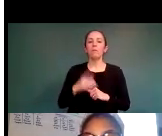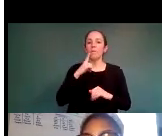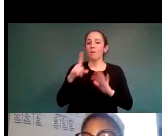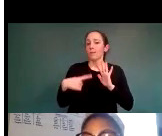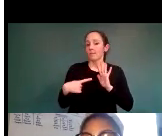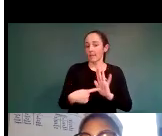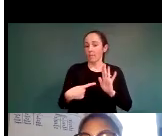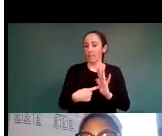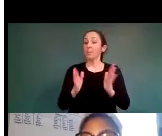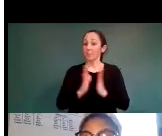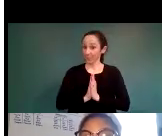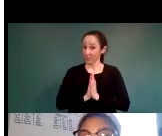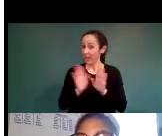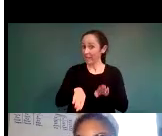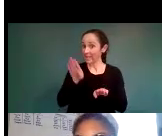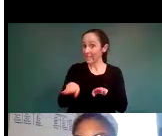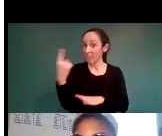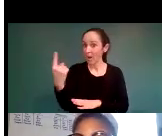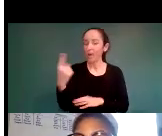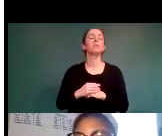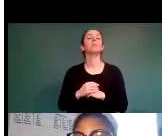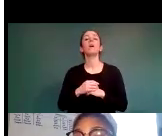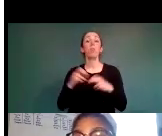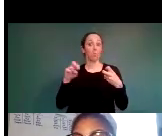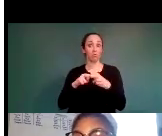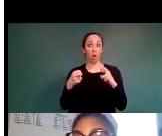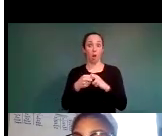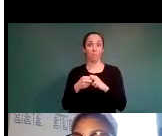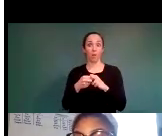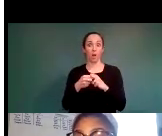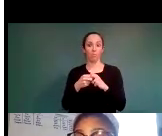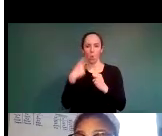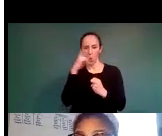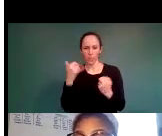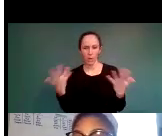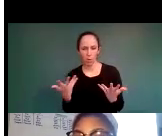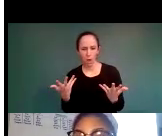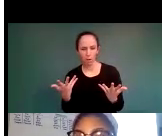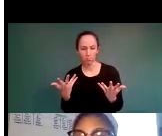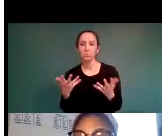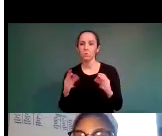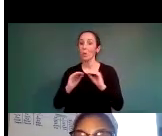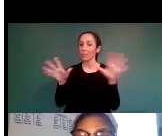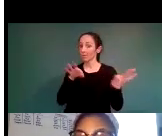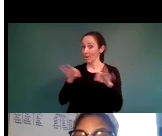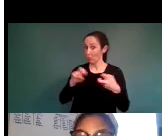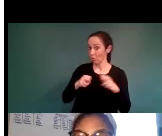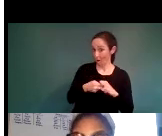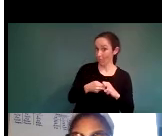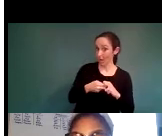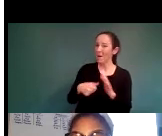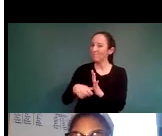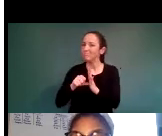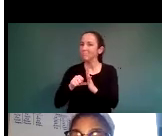is step one, we want to share what the problem is, and we want to emphasize the policy solution. That means we definitely want to go